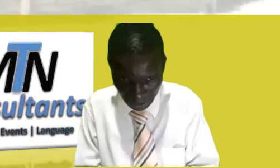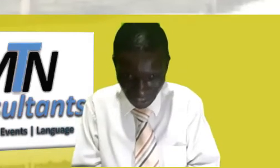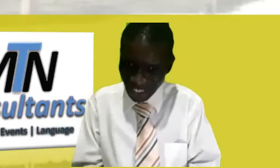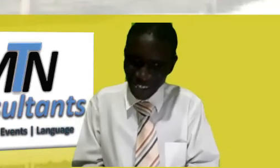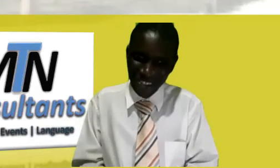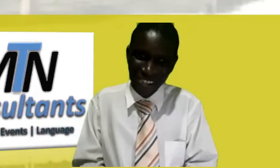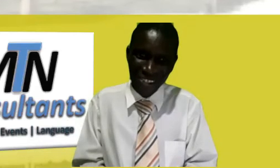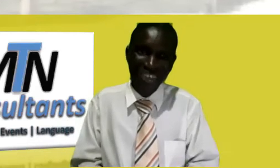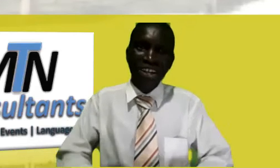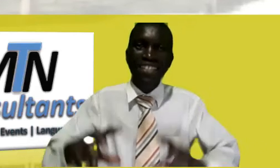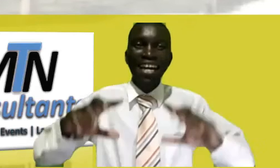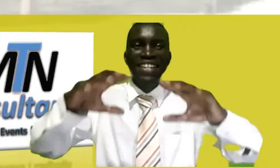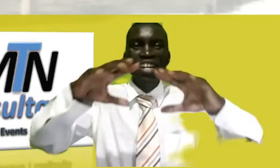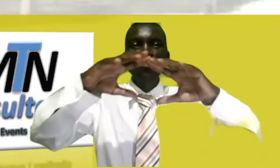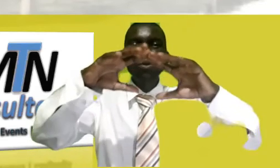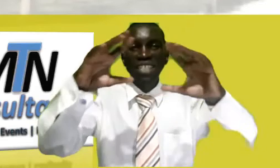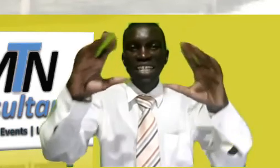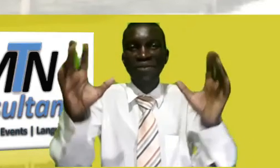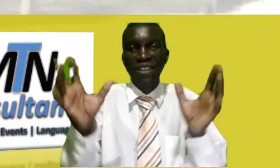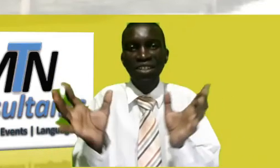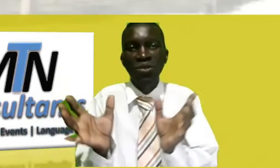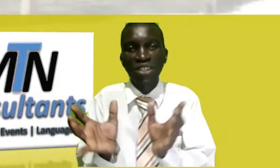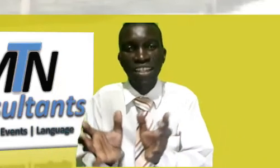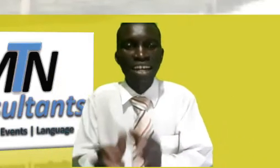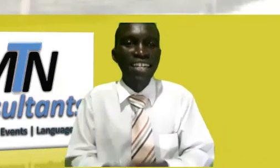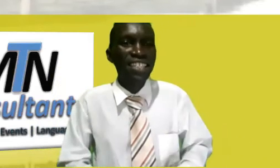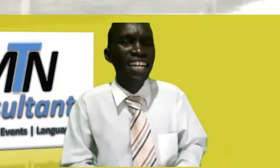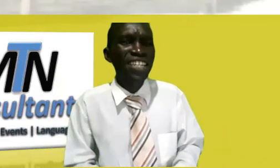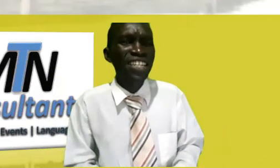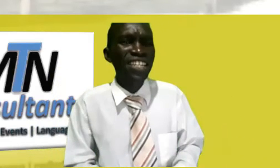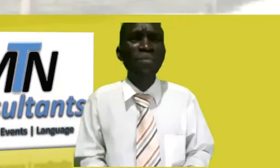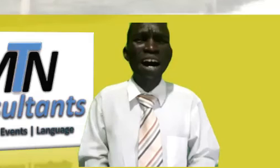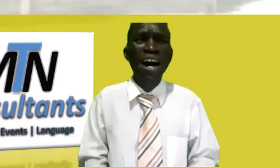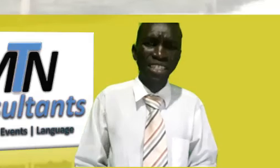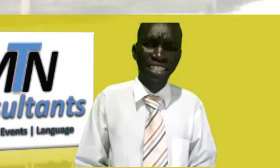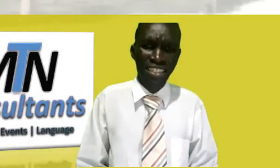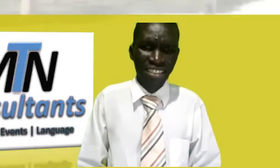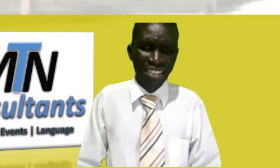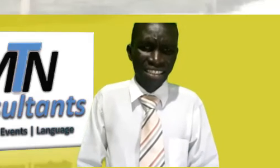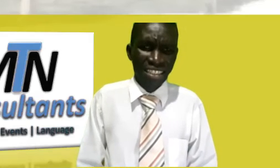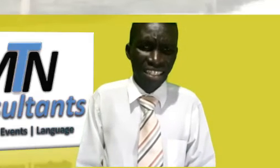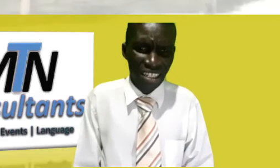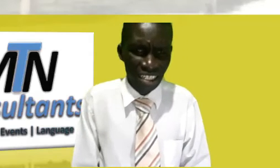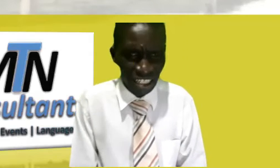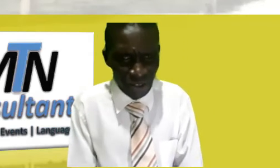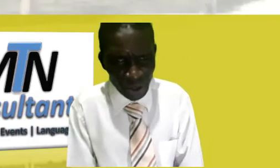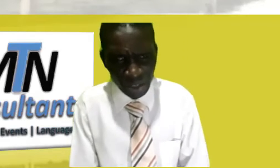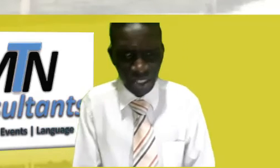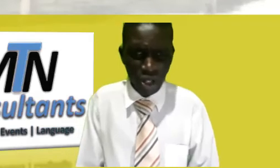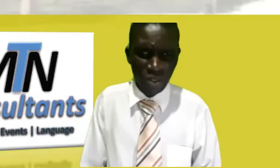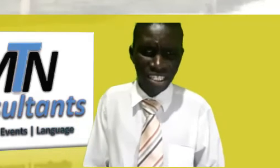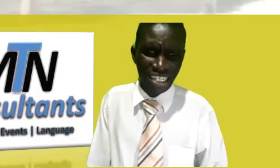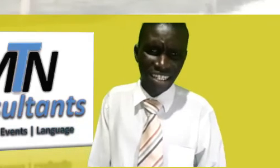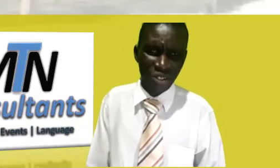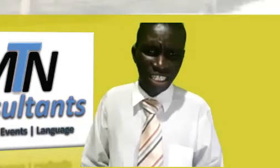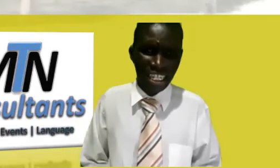No. The sign name puts everything together. It's like, you know, the barcode. If you go to the